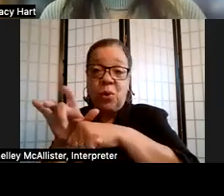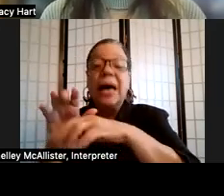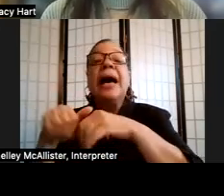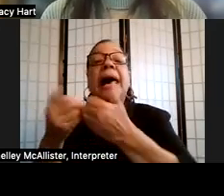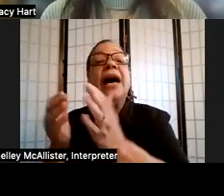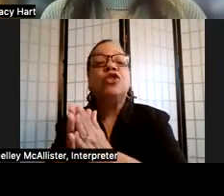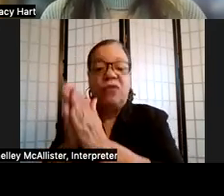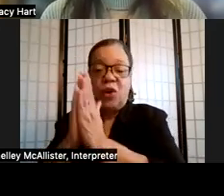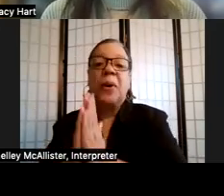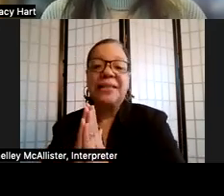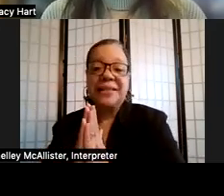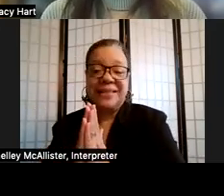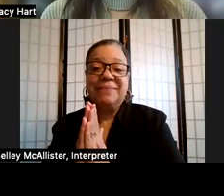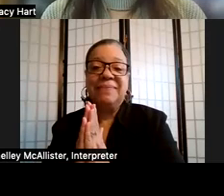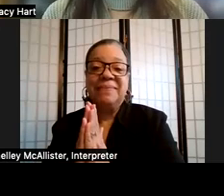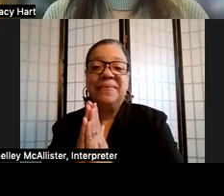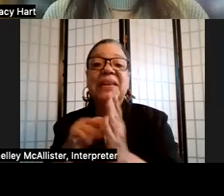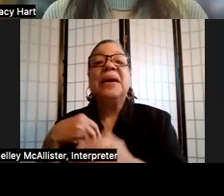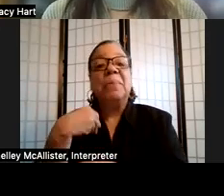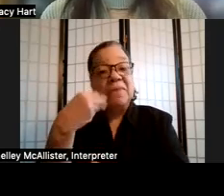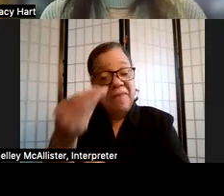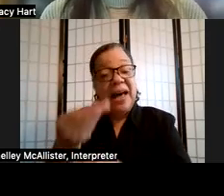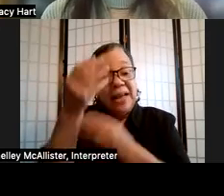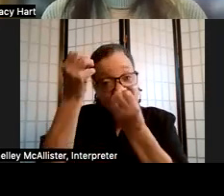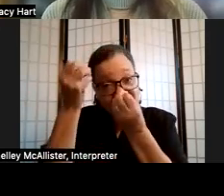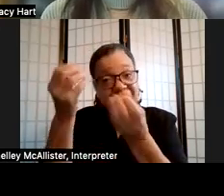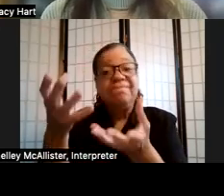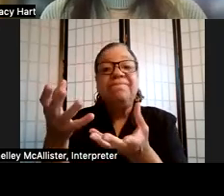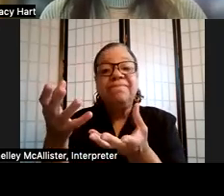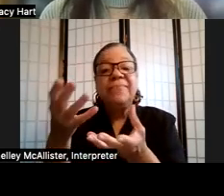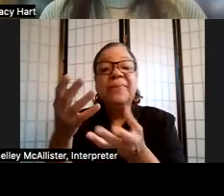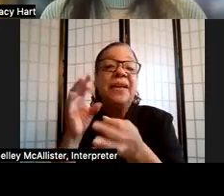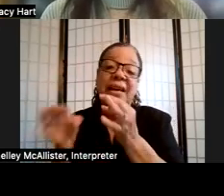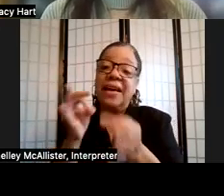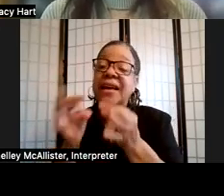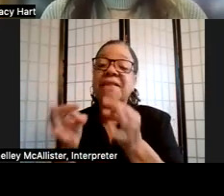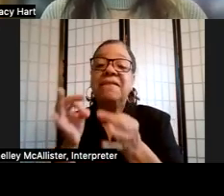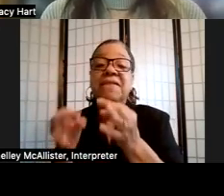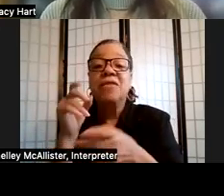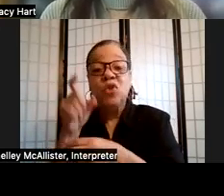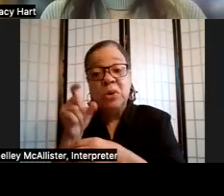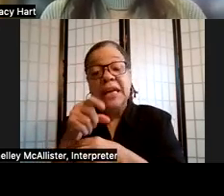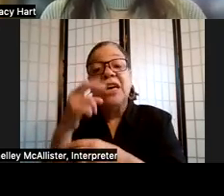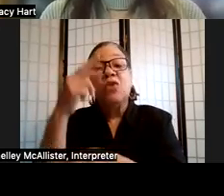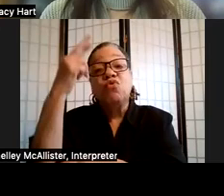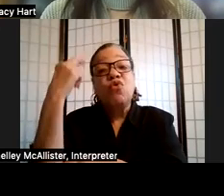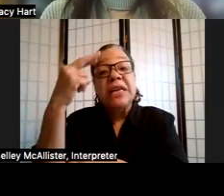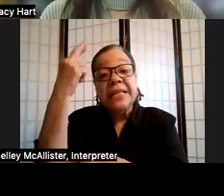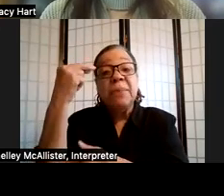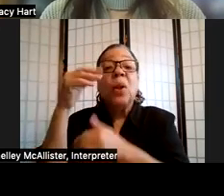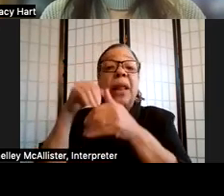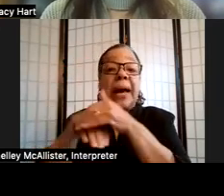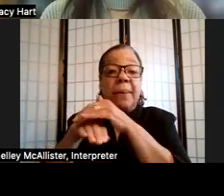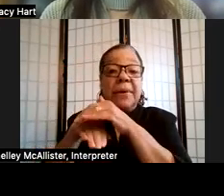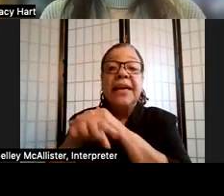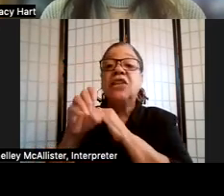them, you know, provide notification. And, you know, if you need reasonable accommodations or a sign